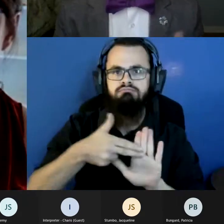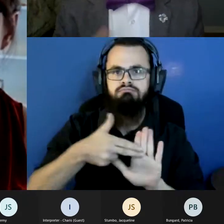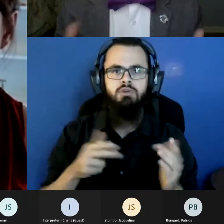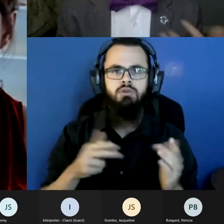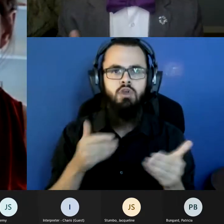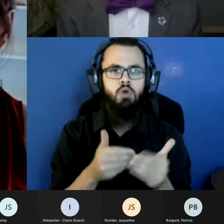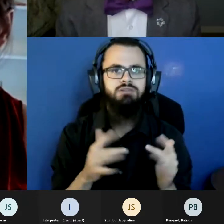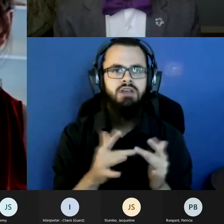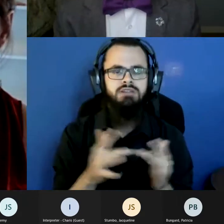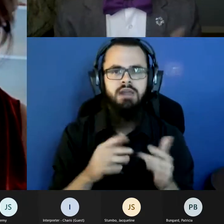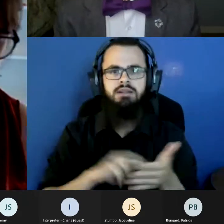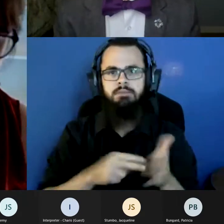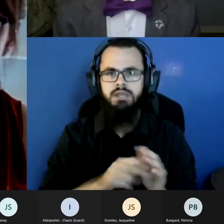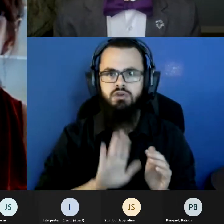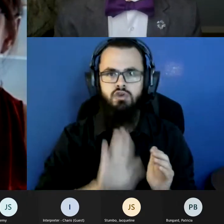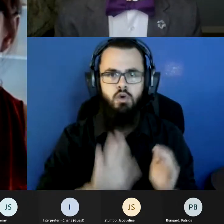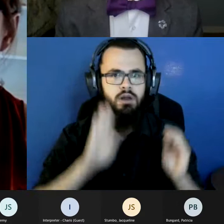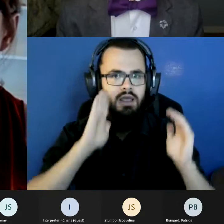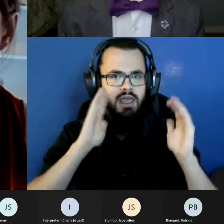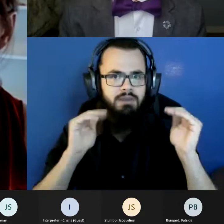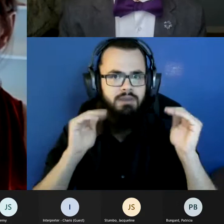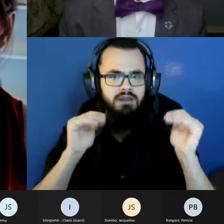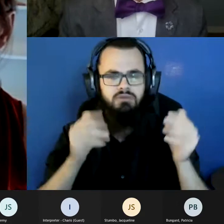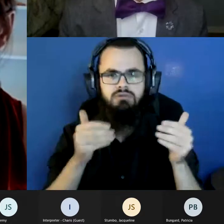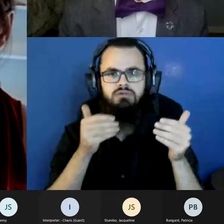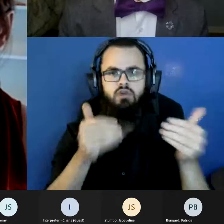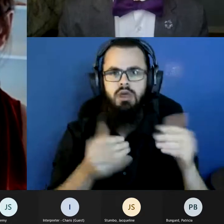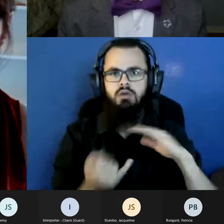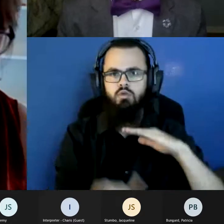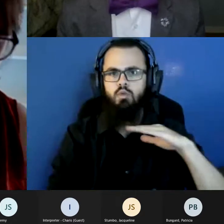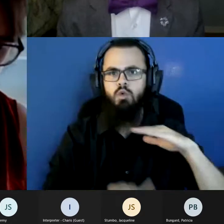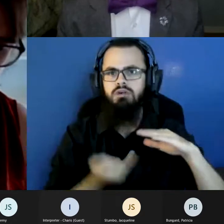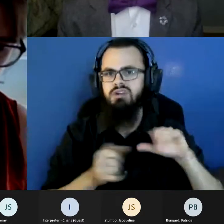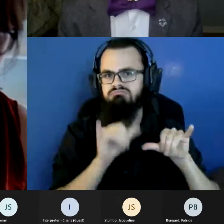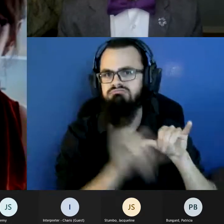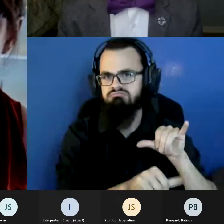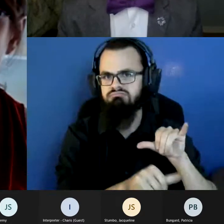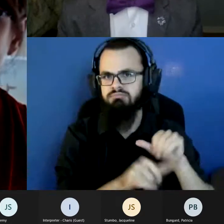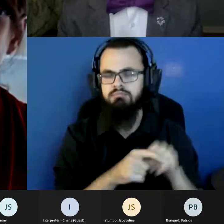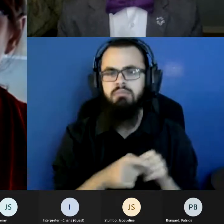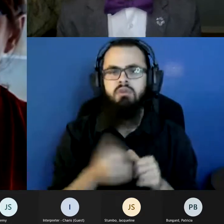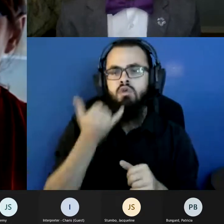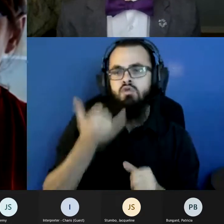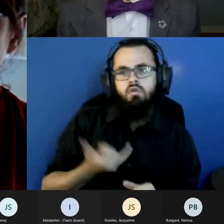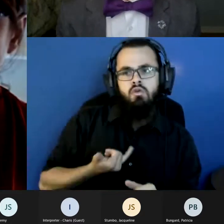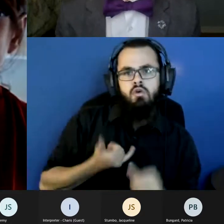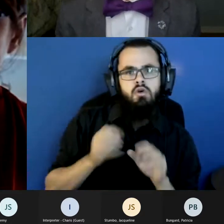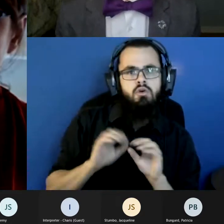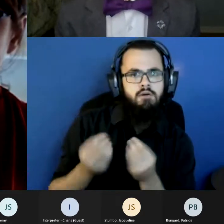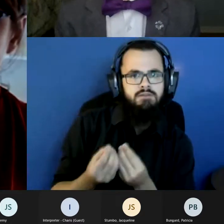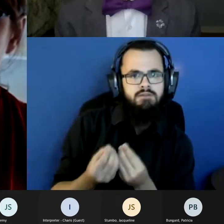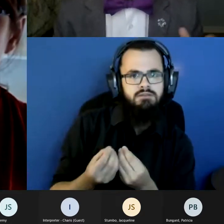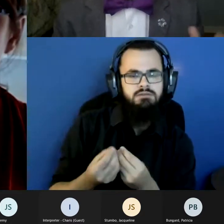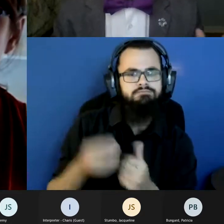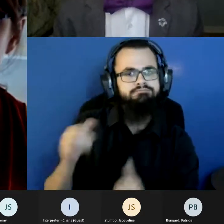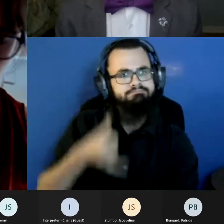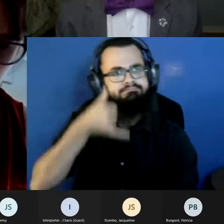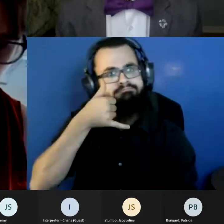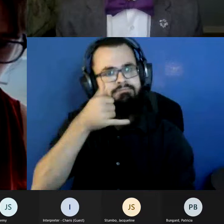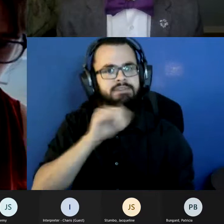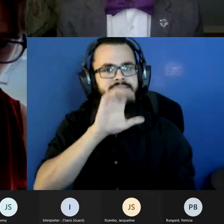quarantine. Either way, right, again, you're going to go ahead and call into our office. A CCL is going to be able to walk through that process with